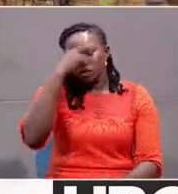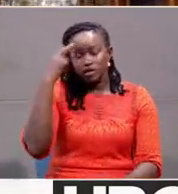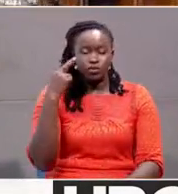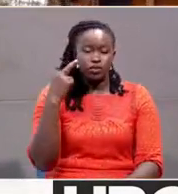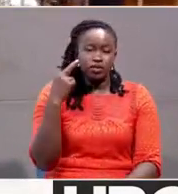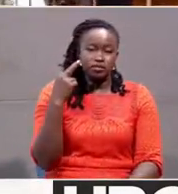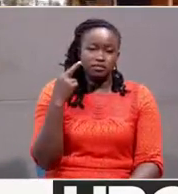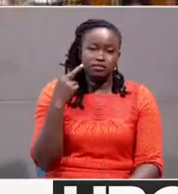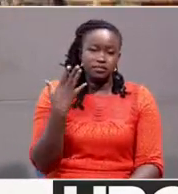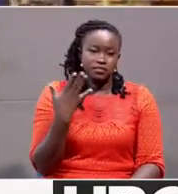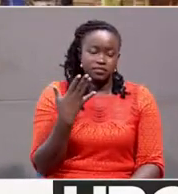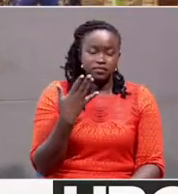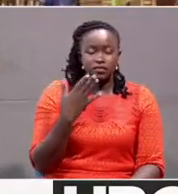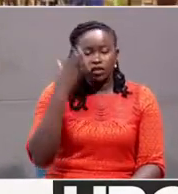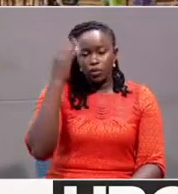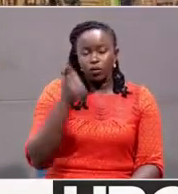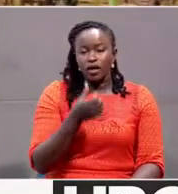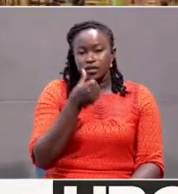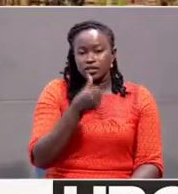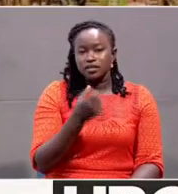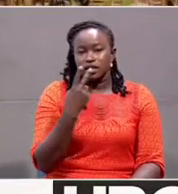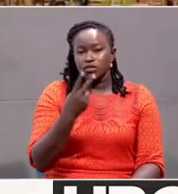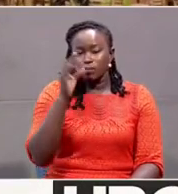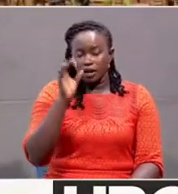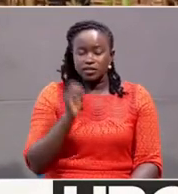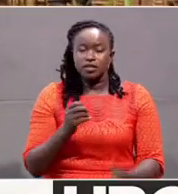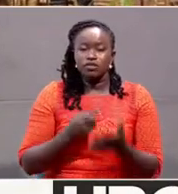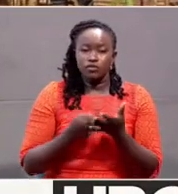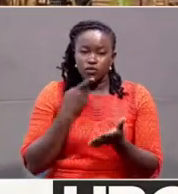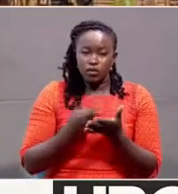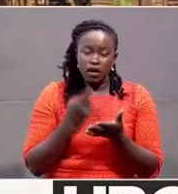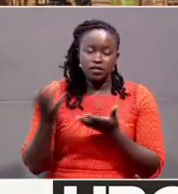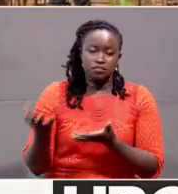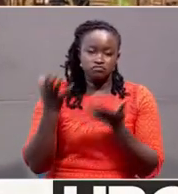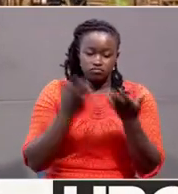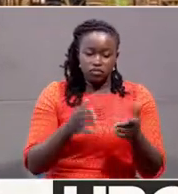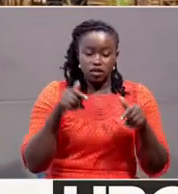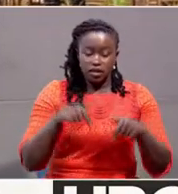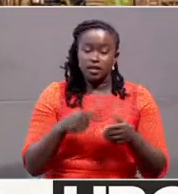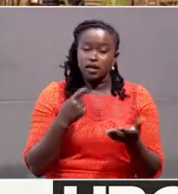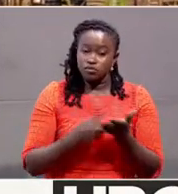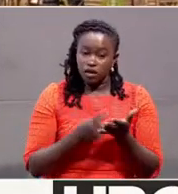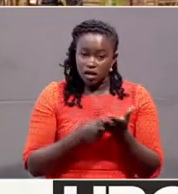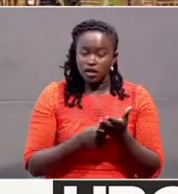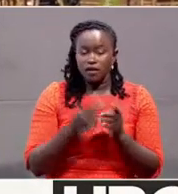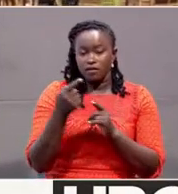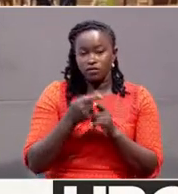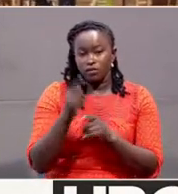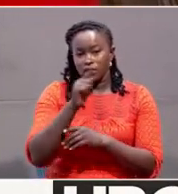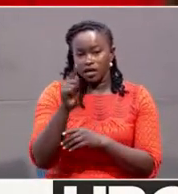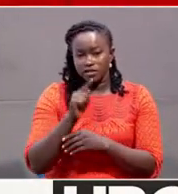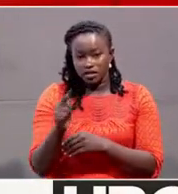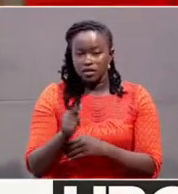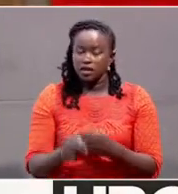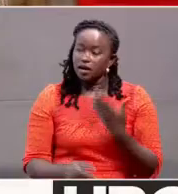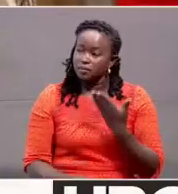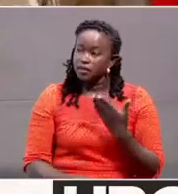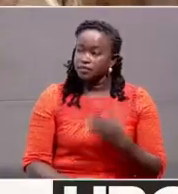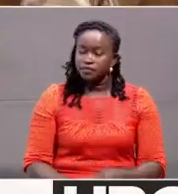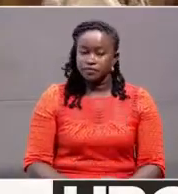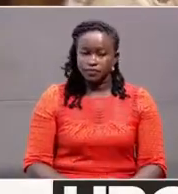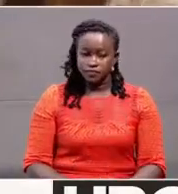62% of rice imported into the country comes from Tanzania.